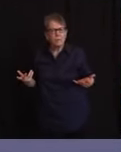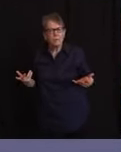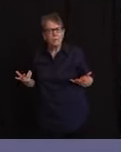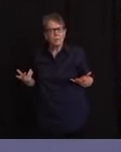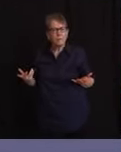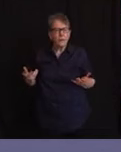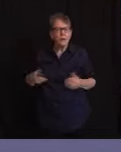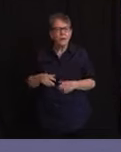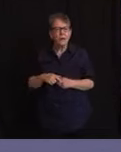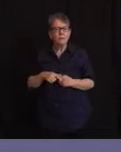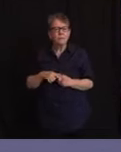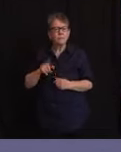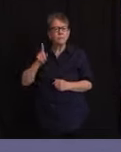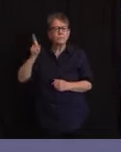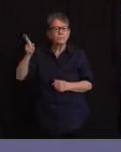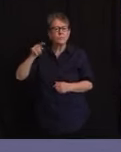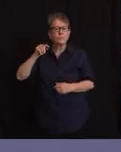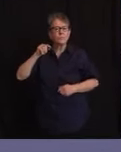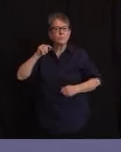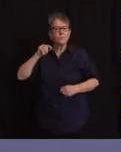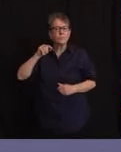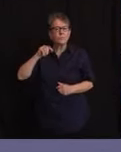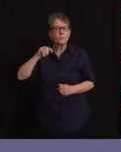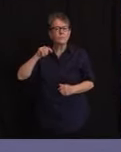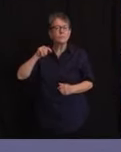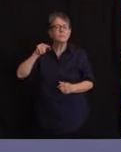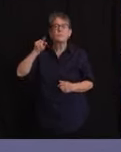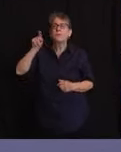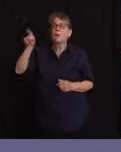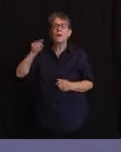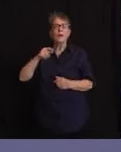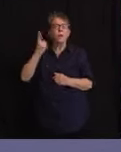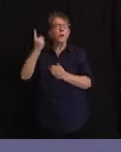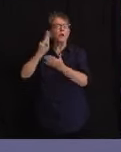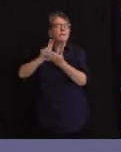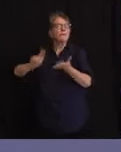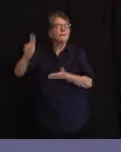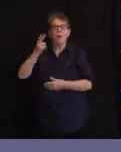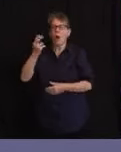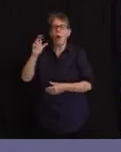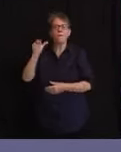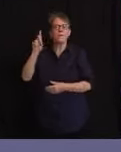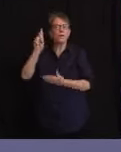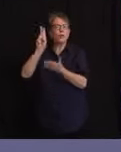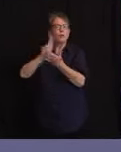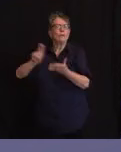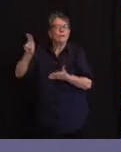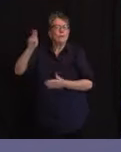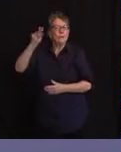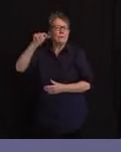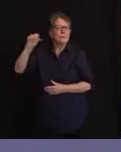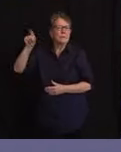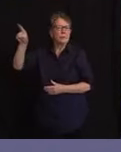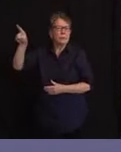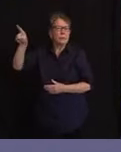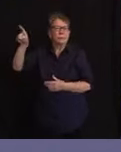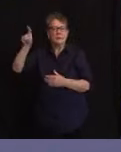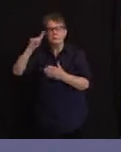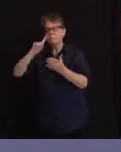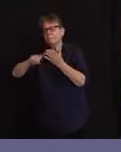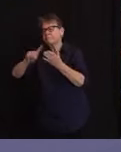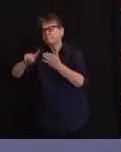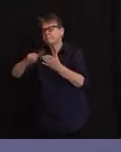2022. I don't know that we're going to anytime soon go back into the what I love, by the way, I have to say, big